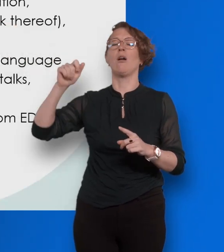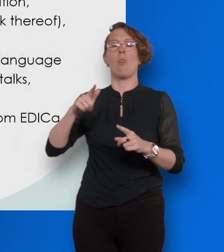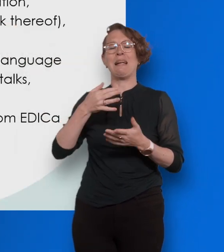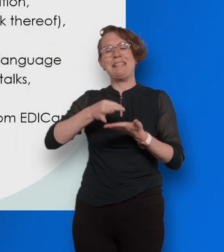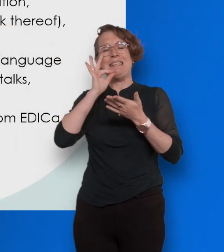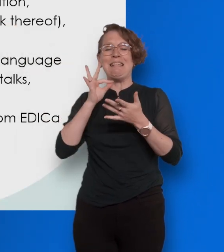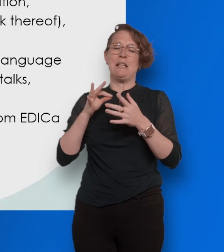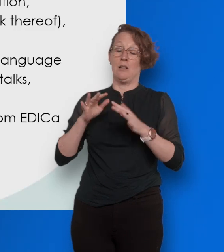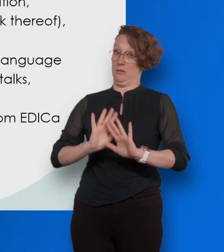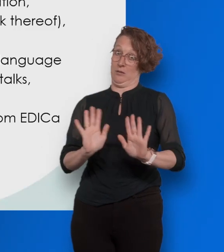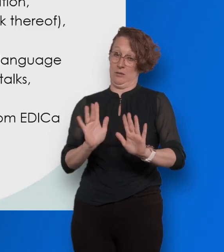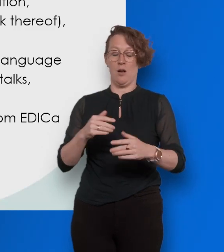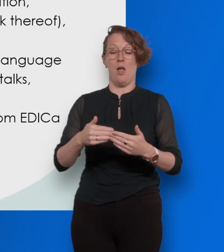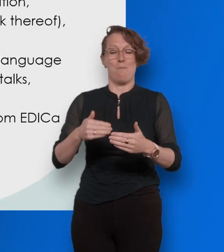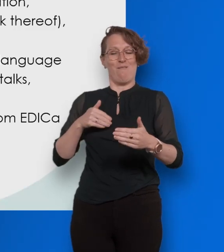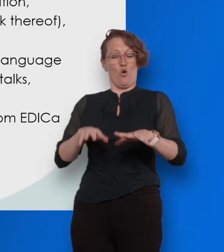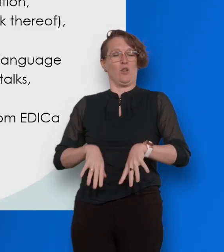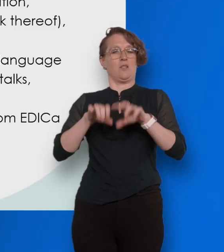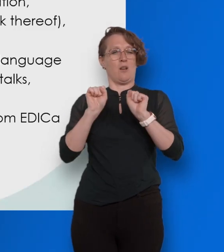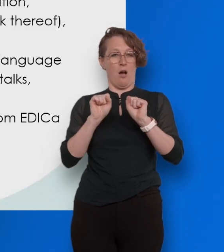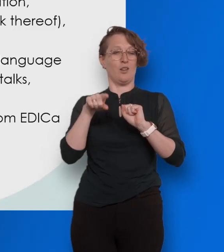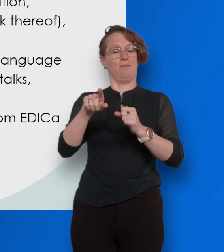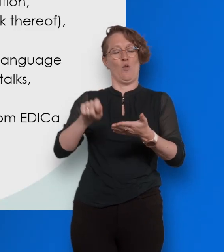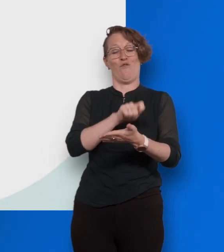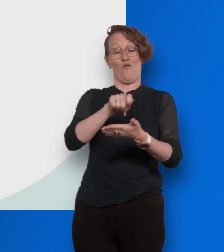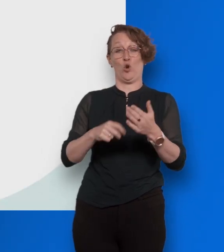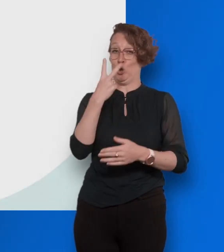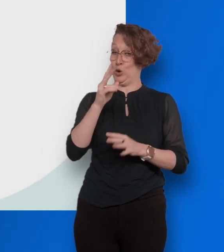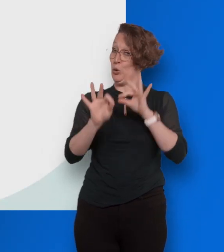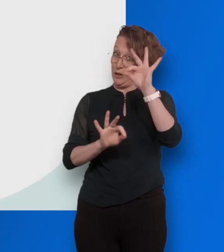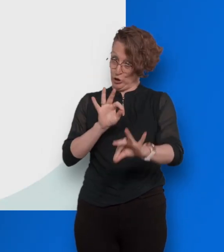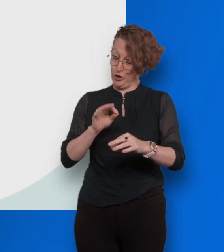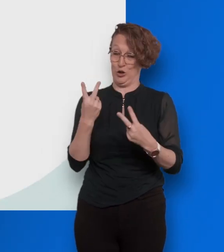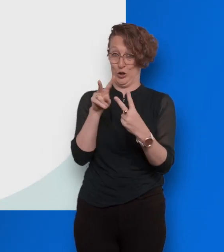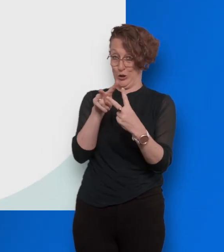We would like you to vote on 2 questions.